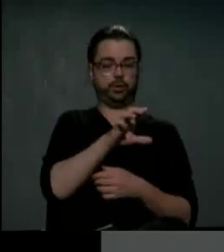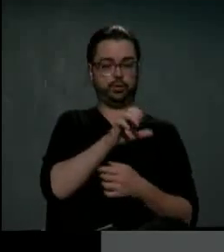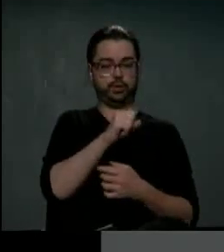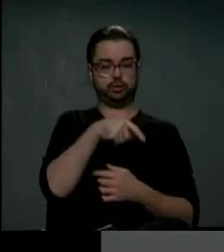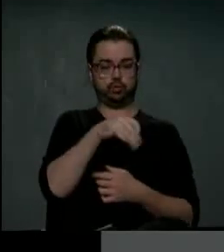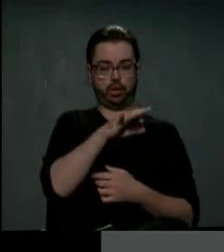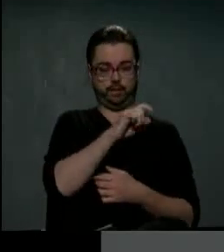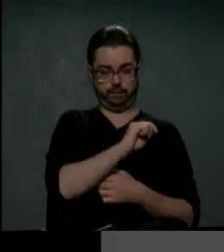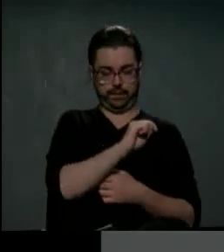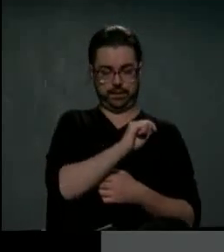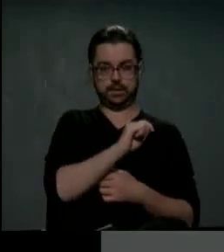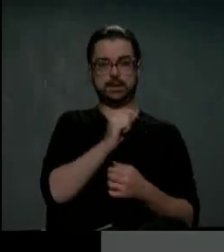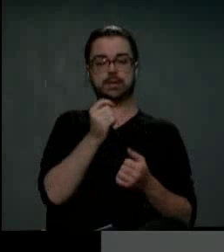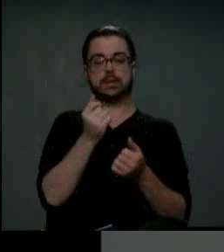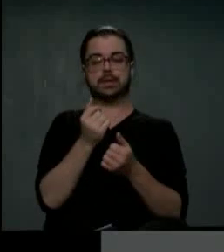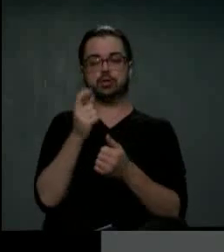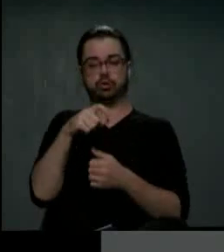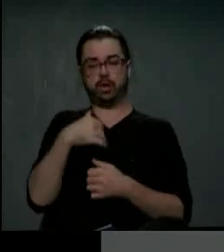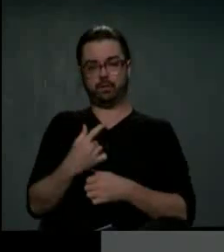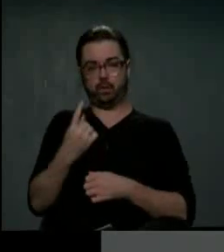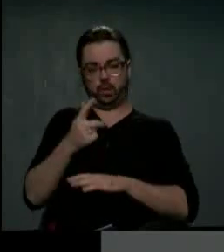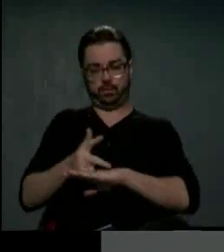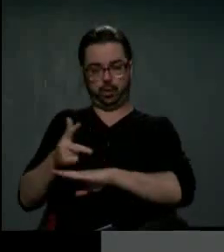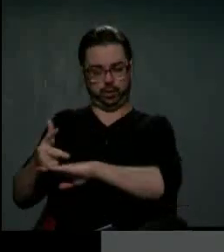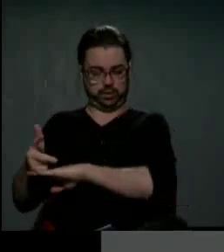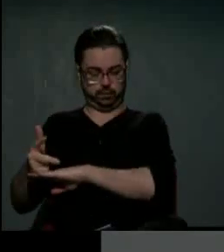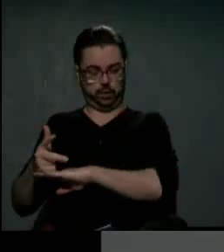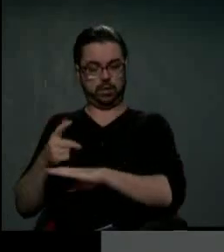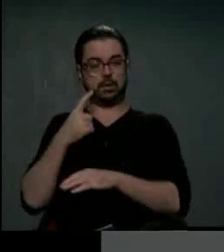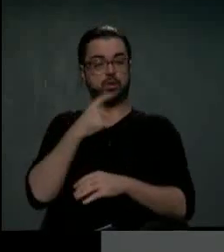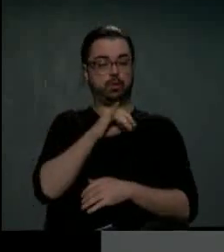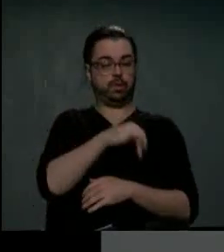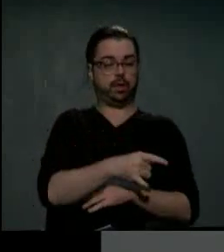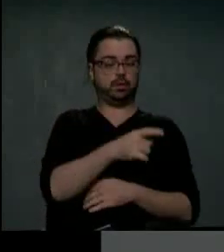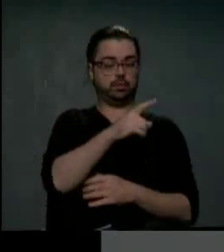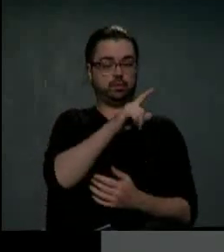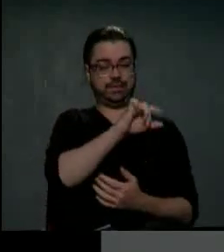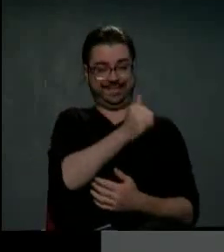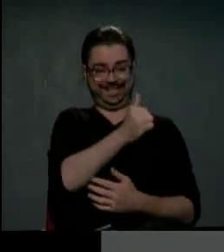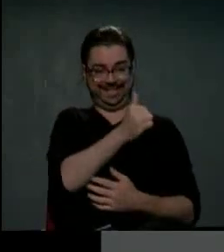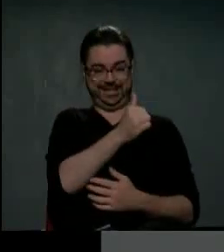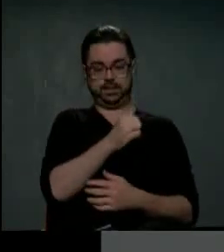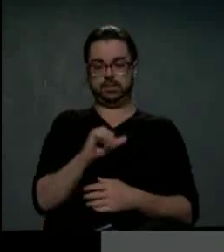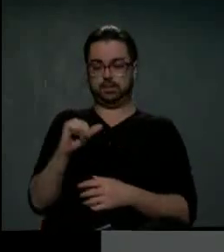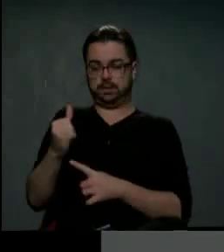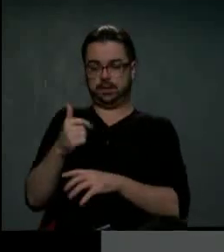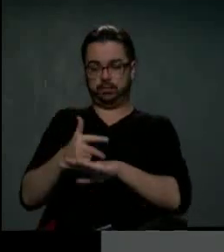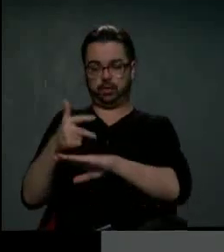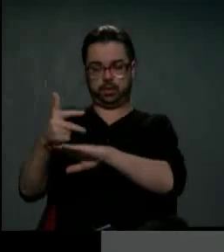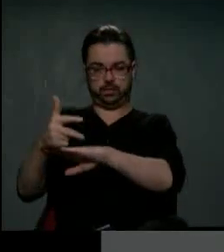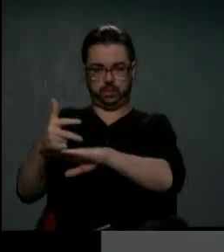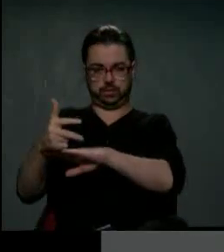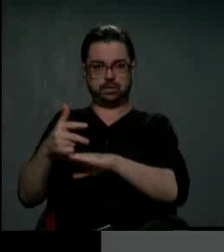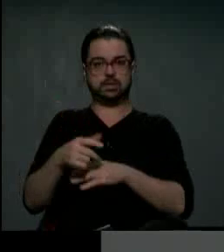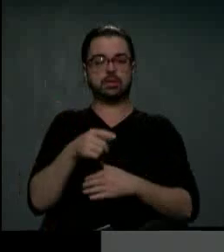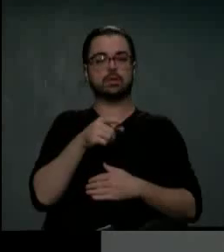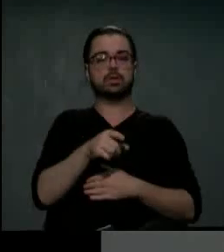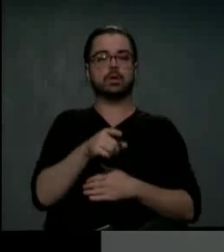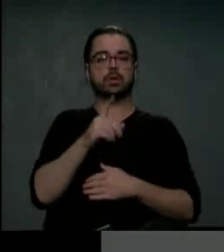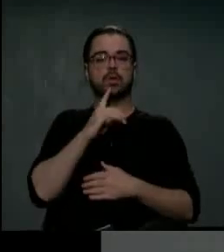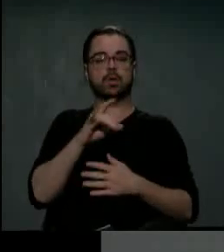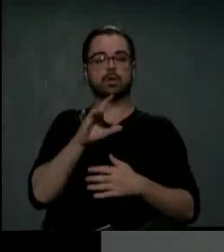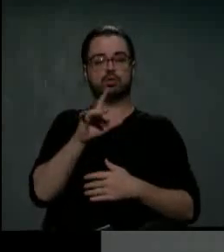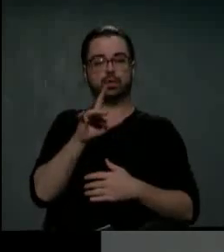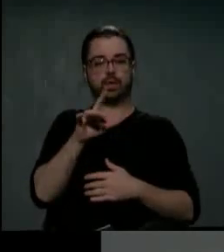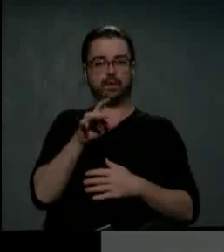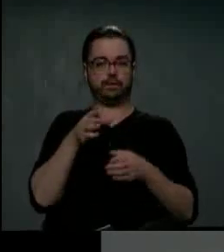which would result in the need for 10 parking spaces. The site plan indicates the placement of a 20-foot drive along A Street